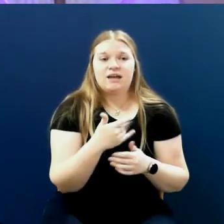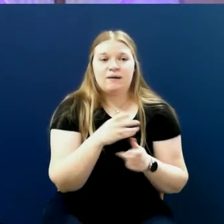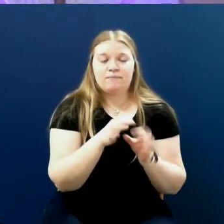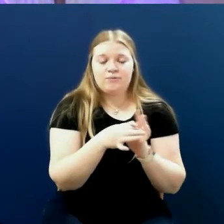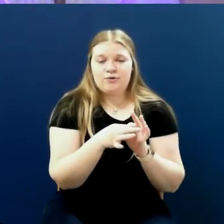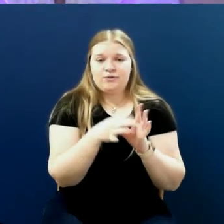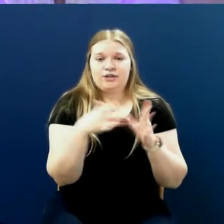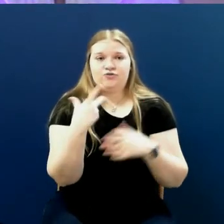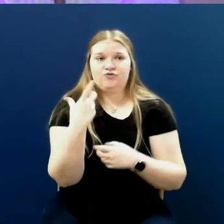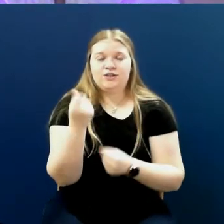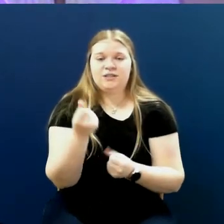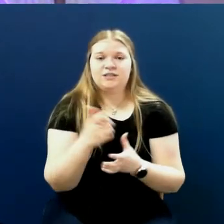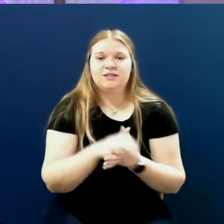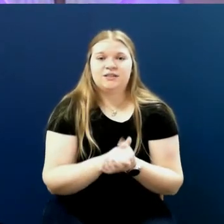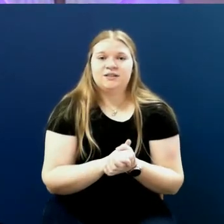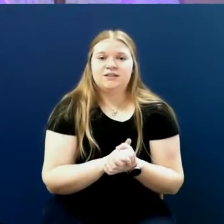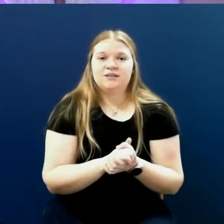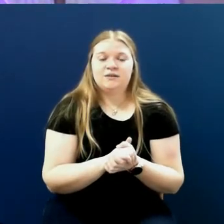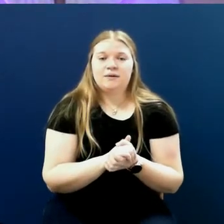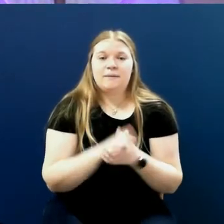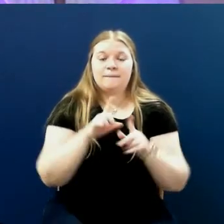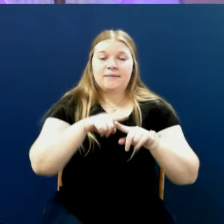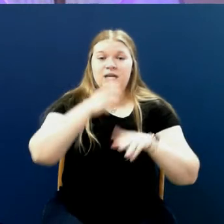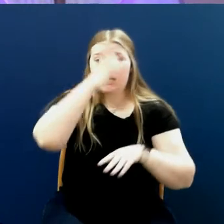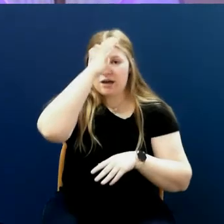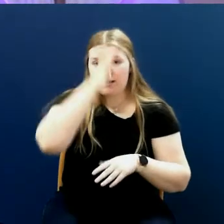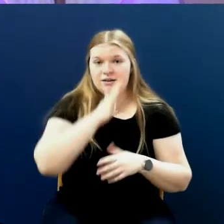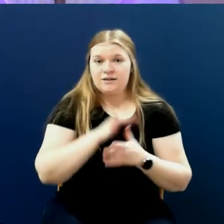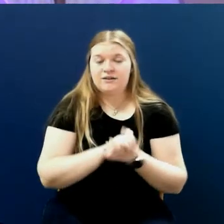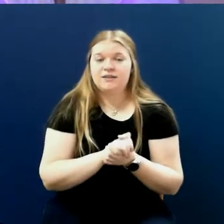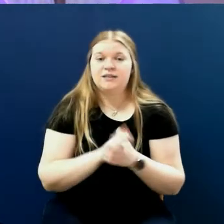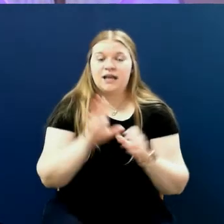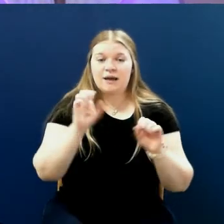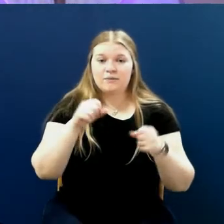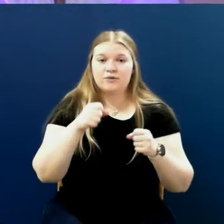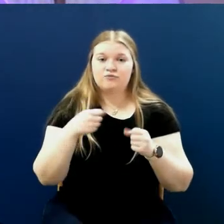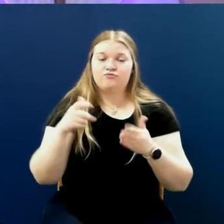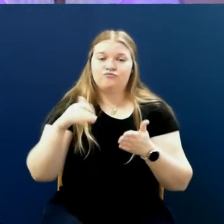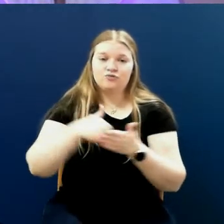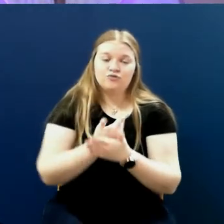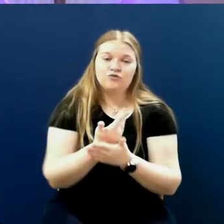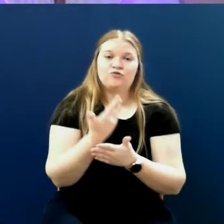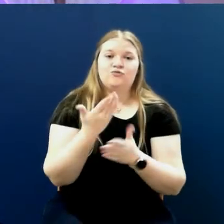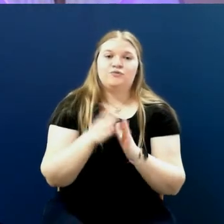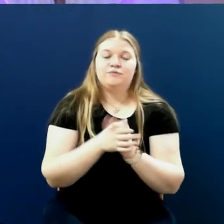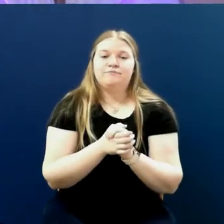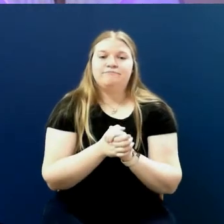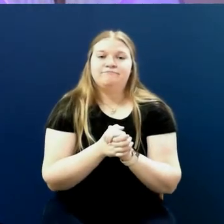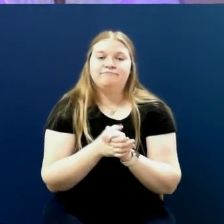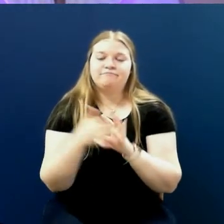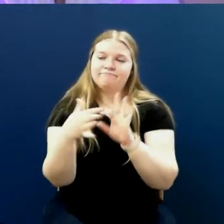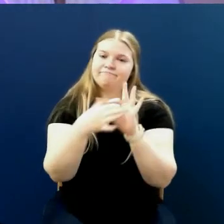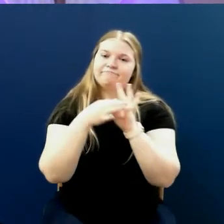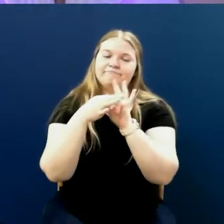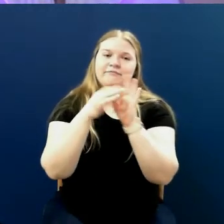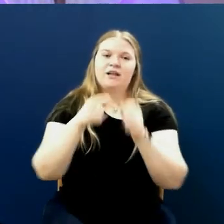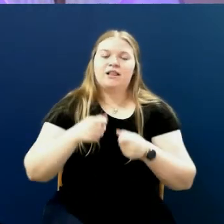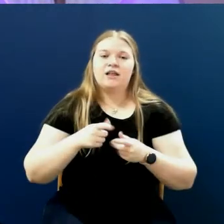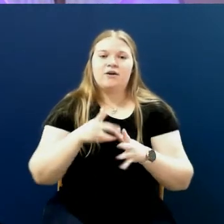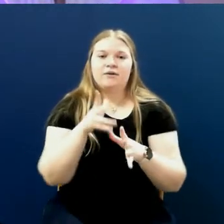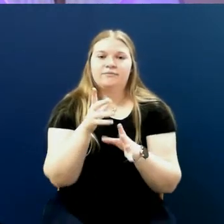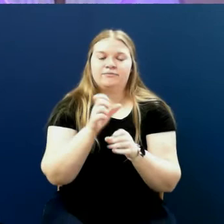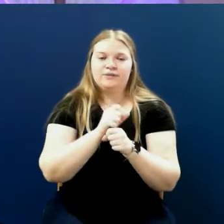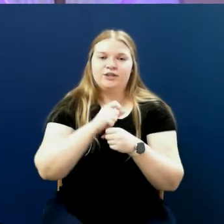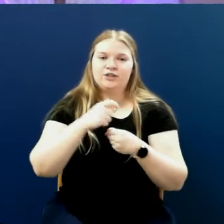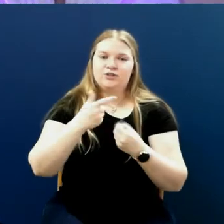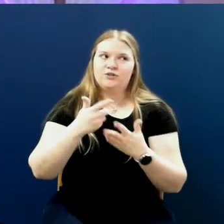trust. But God is able to restore. Allow God to restore your own life